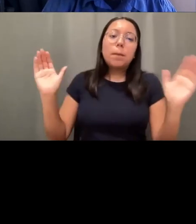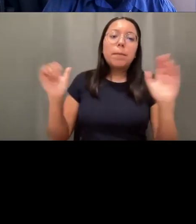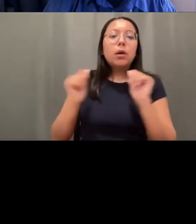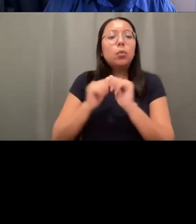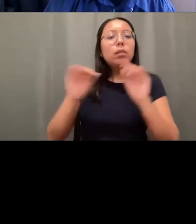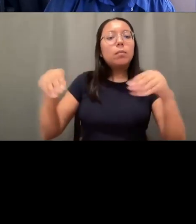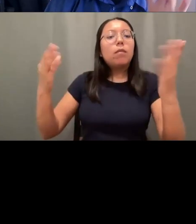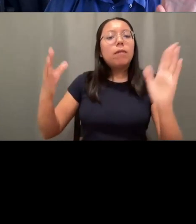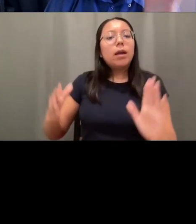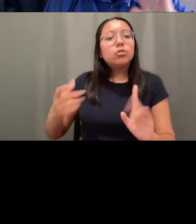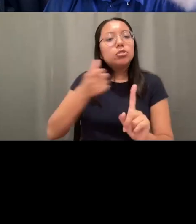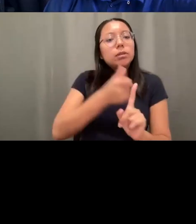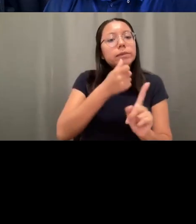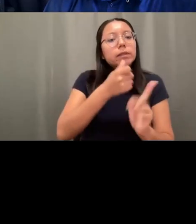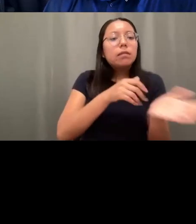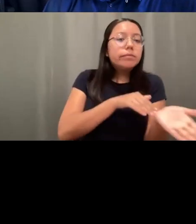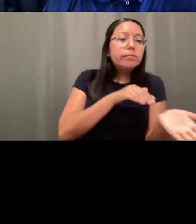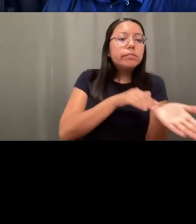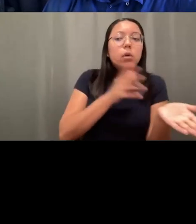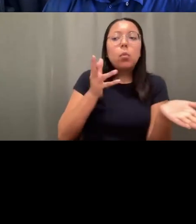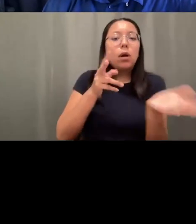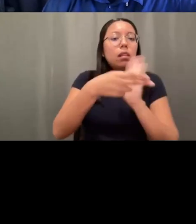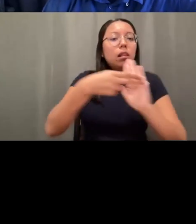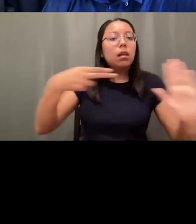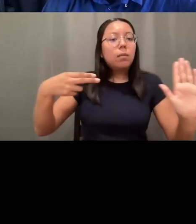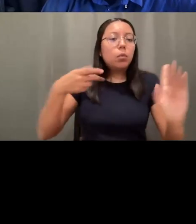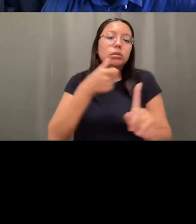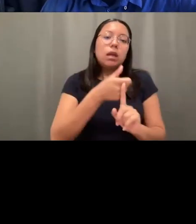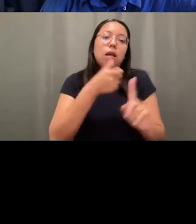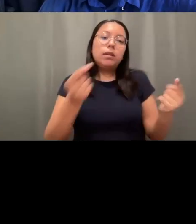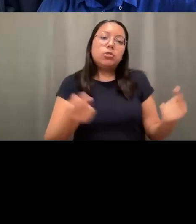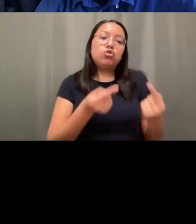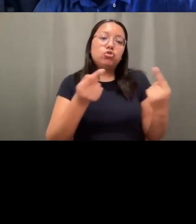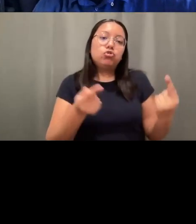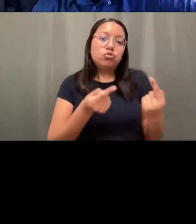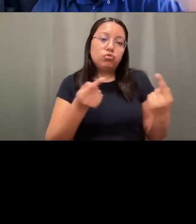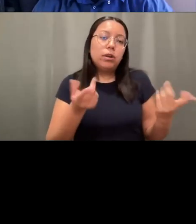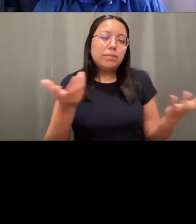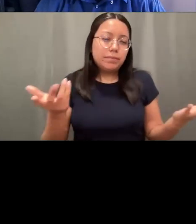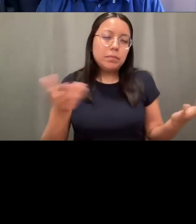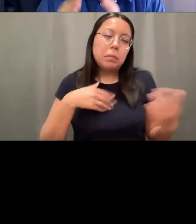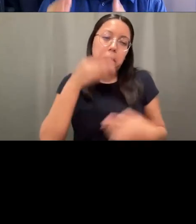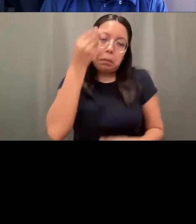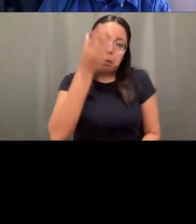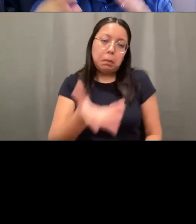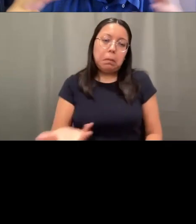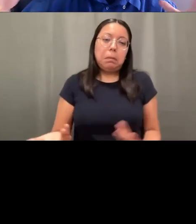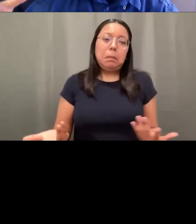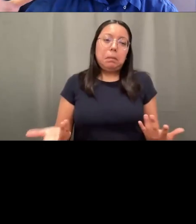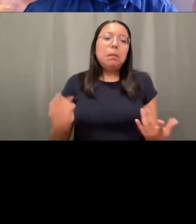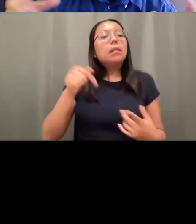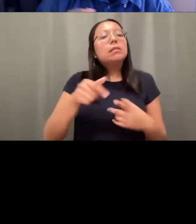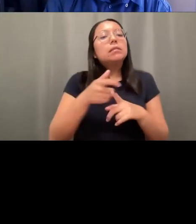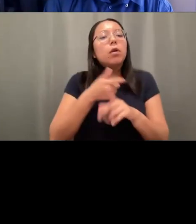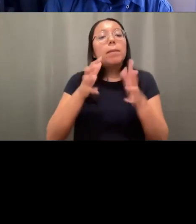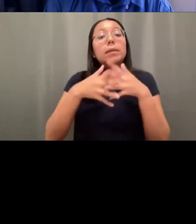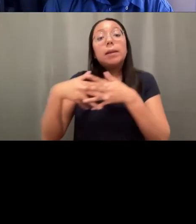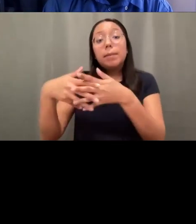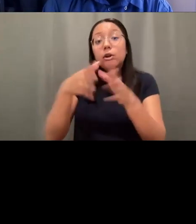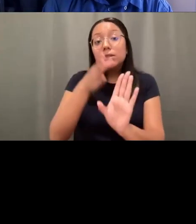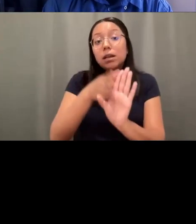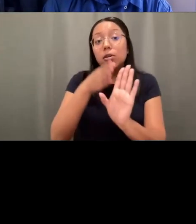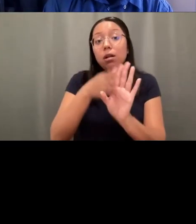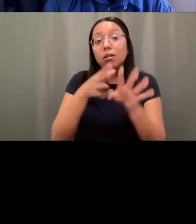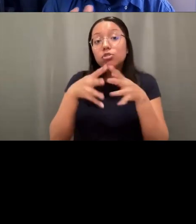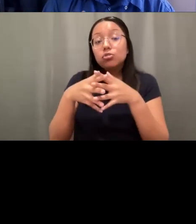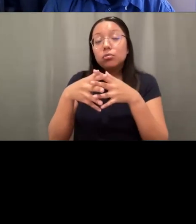self-injury. So I just would like to, put that out there as like, this is what the American Psychological Association says, and we're going to talk about a definition